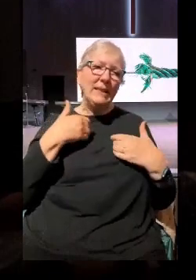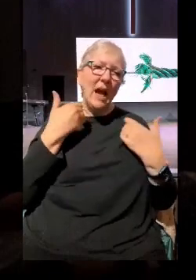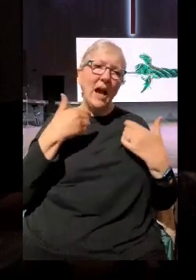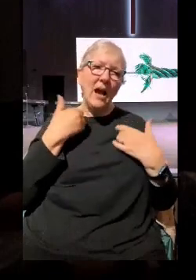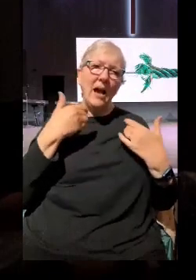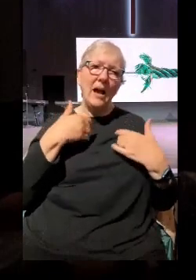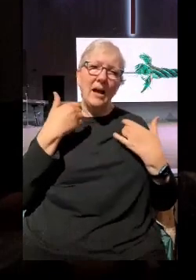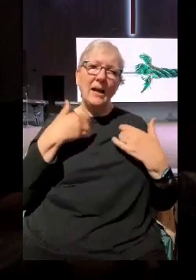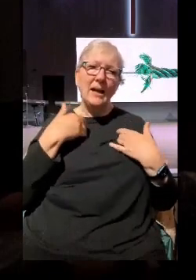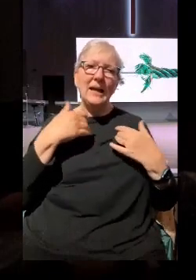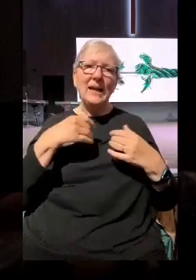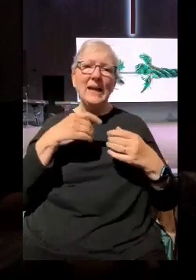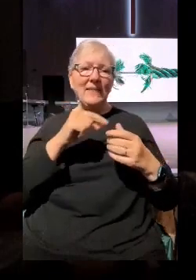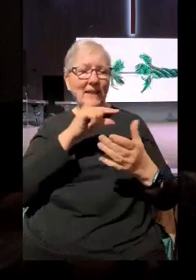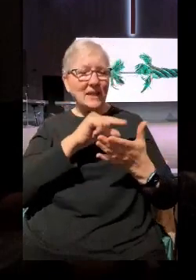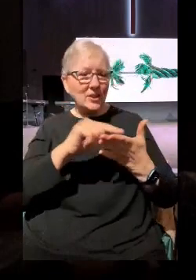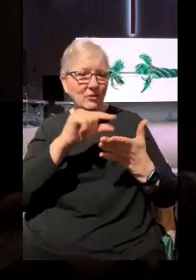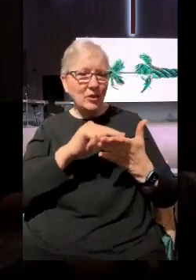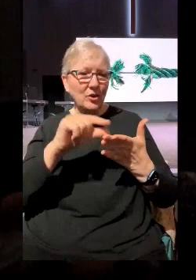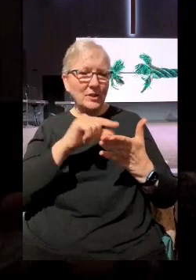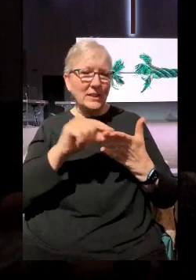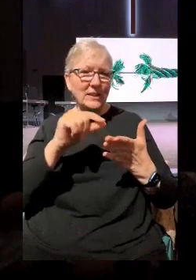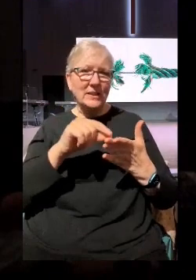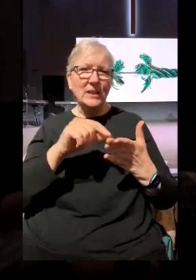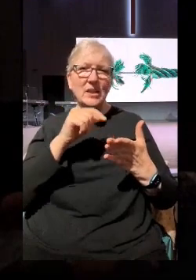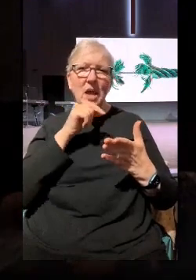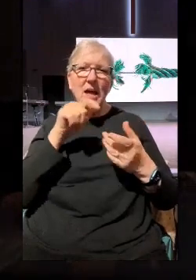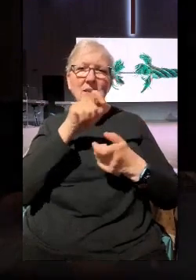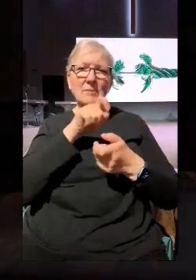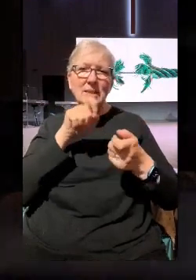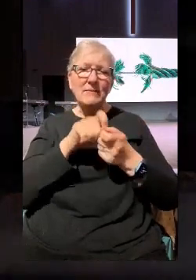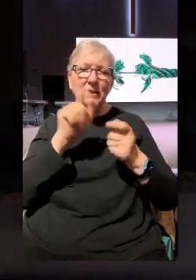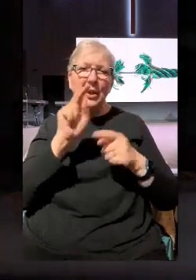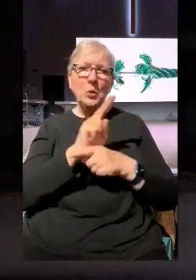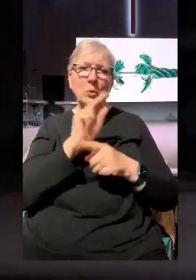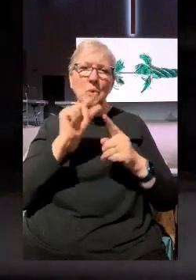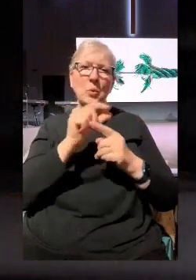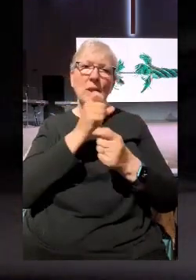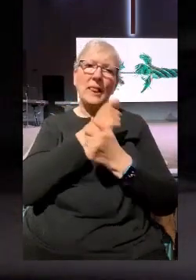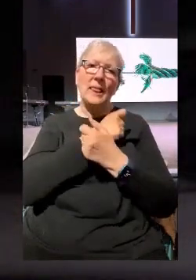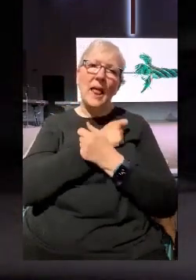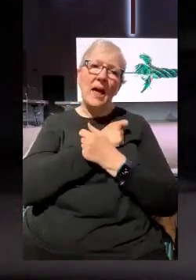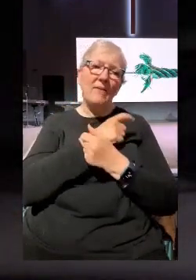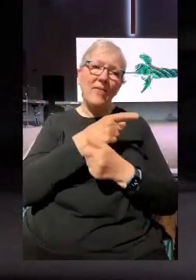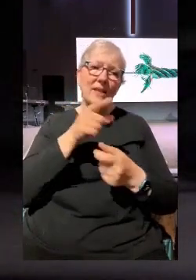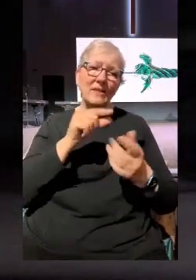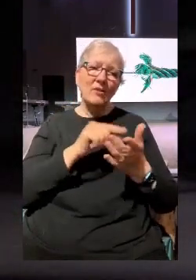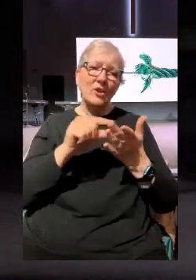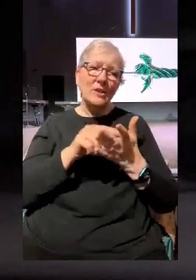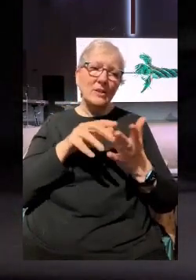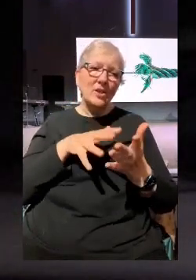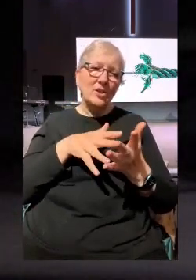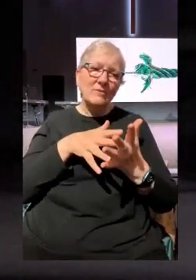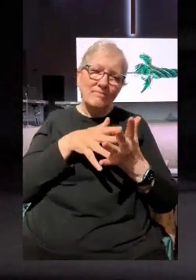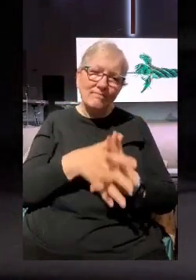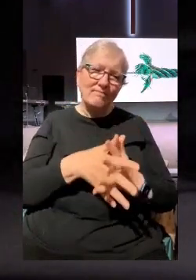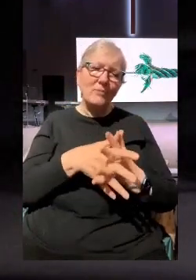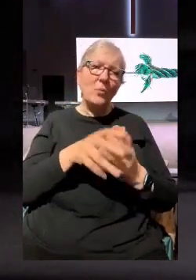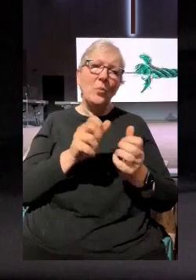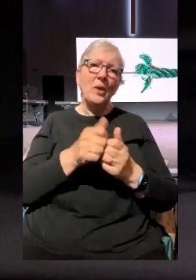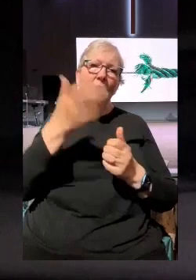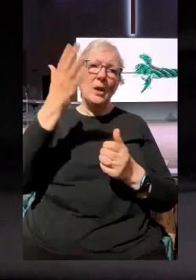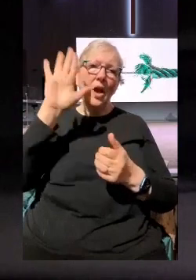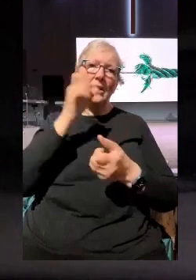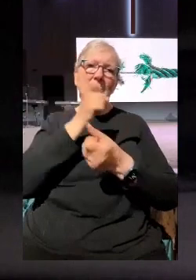Even verses that don't specifically use the word love are infused with God's love. It's